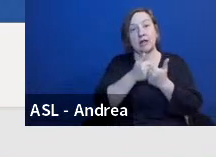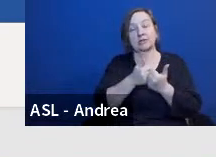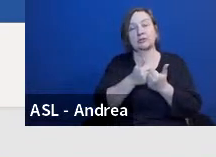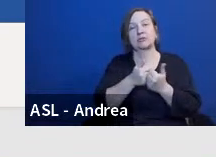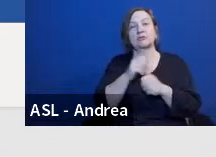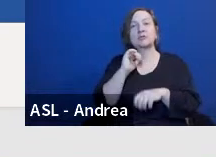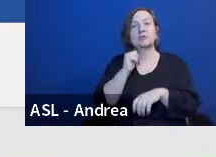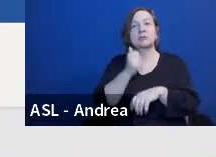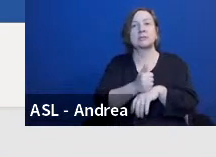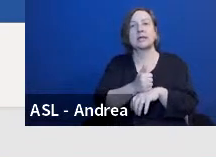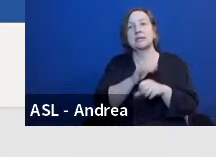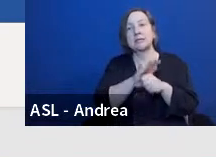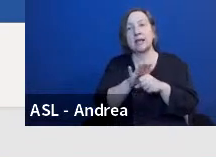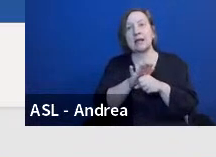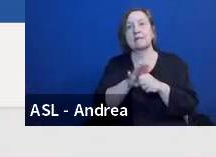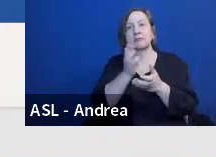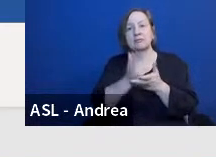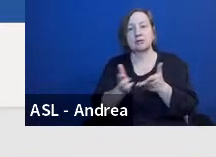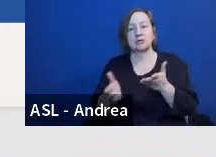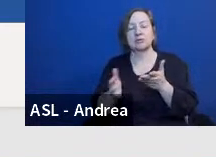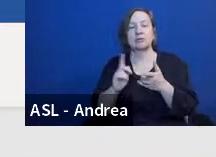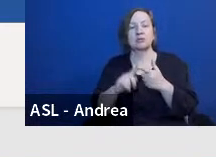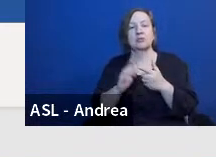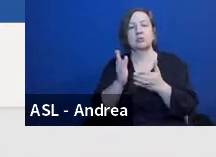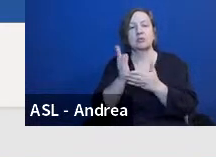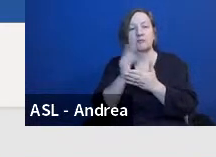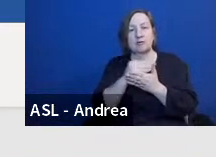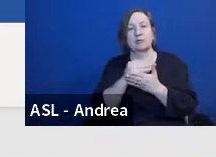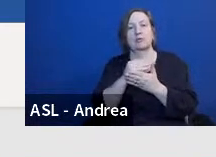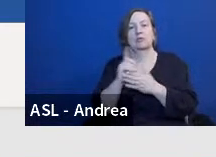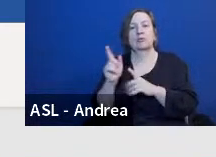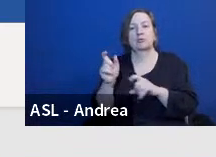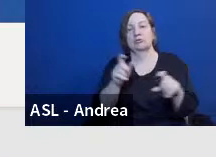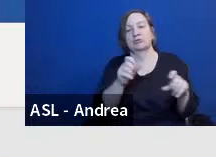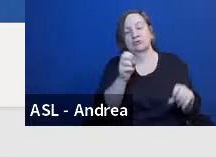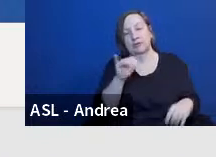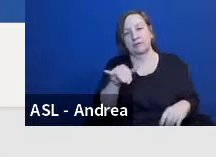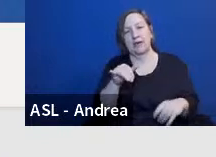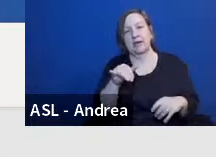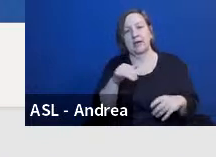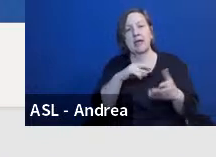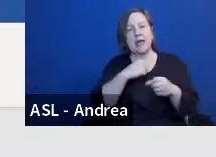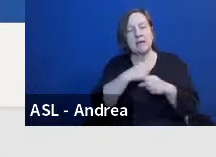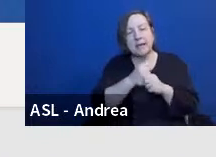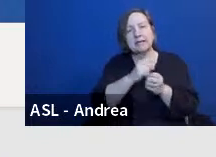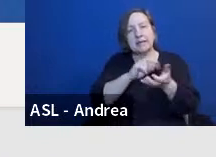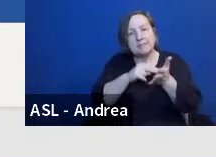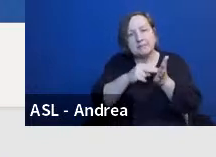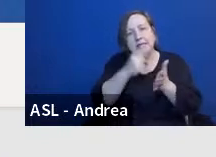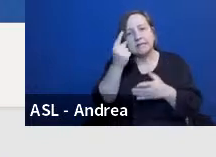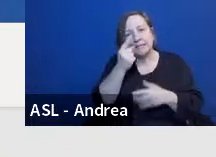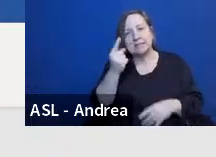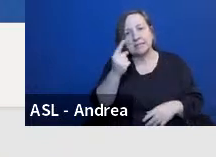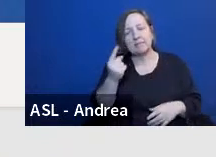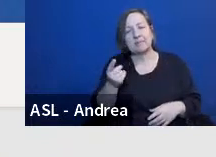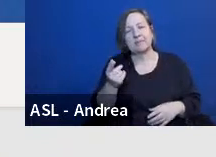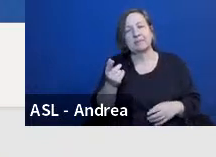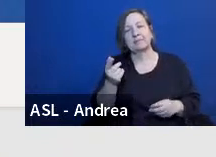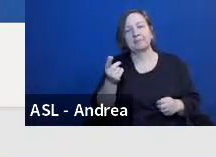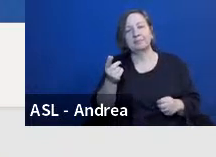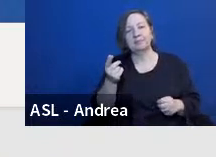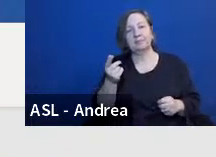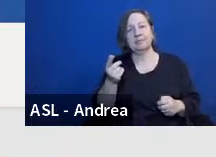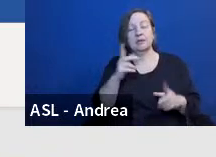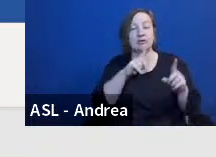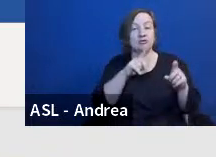aside enough resources to actually review these surveys and make meaning out of them. And there are, surveys are